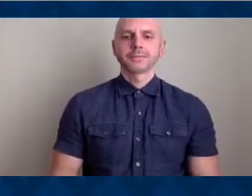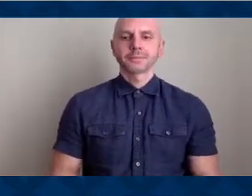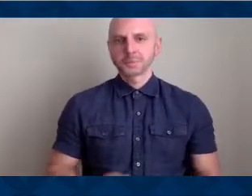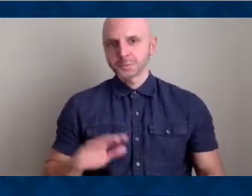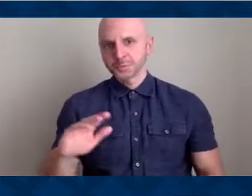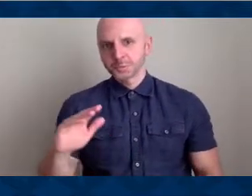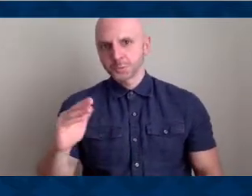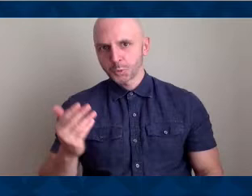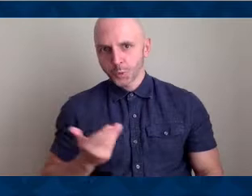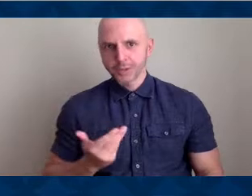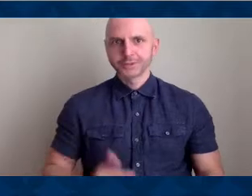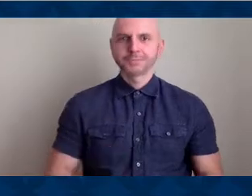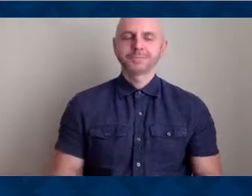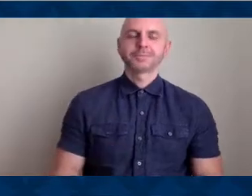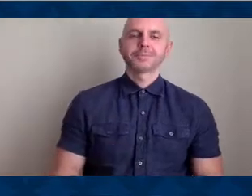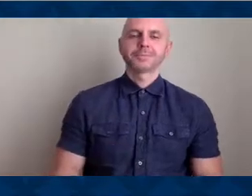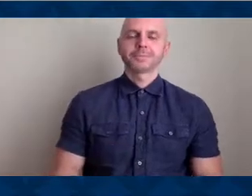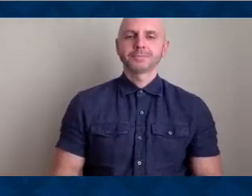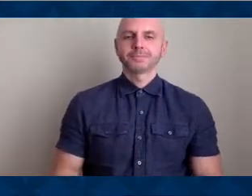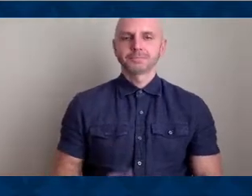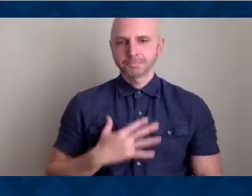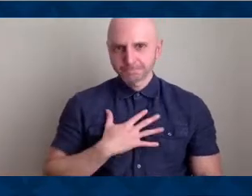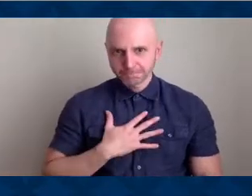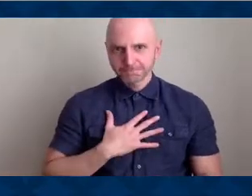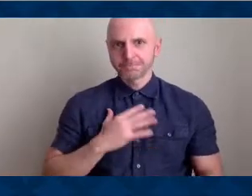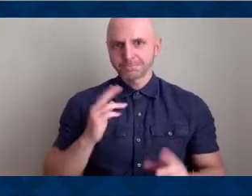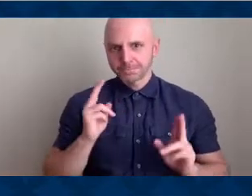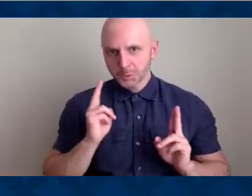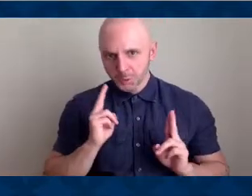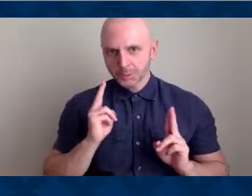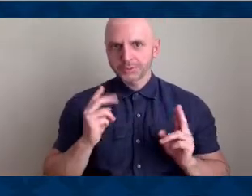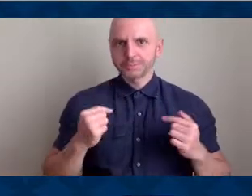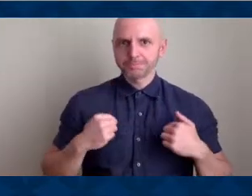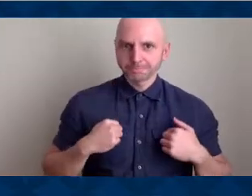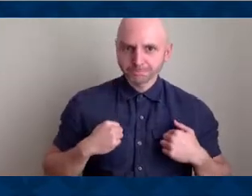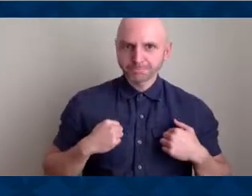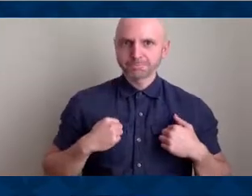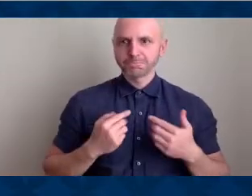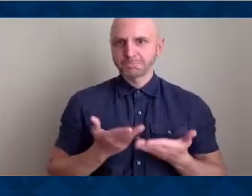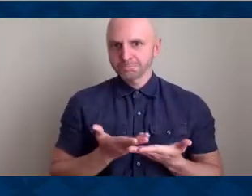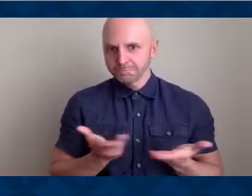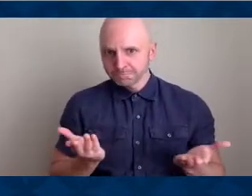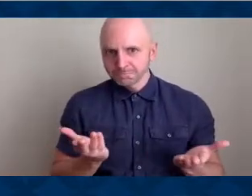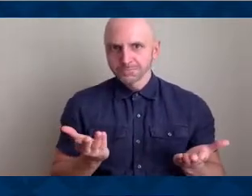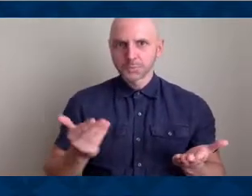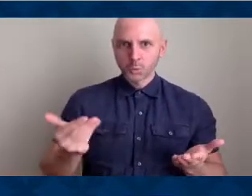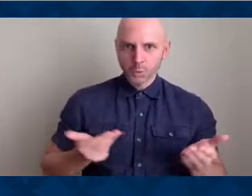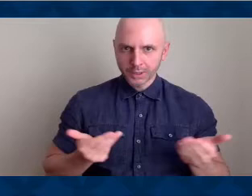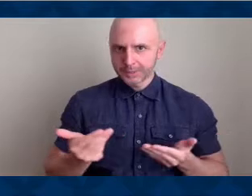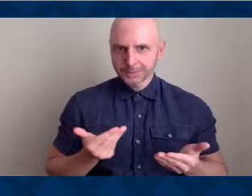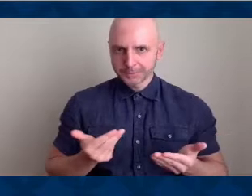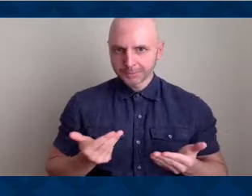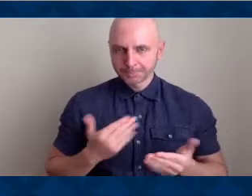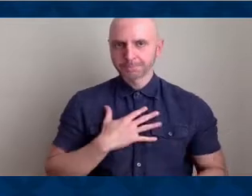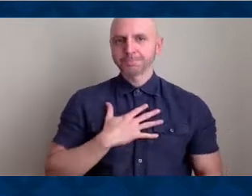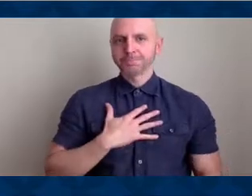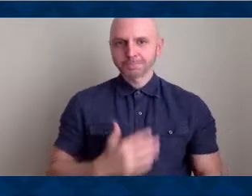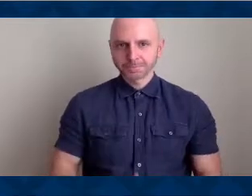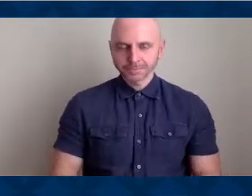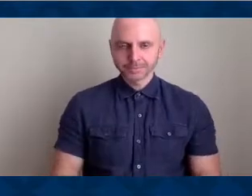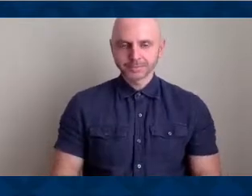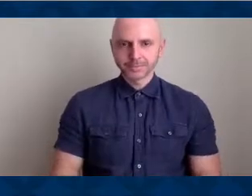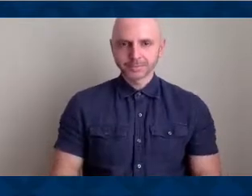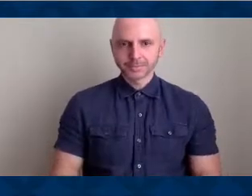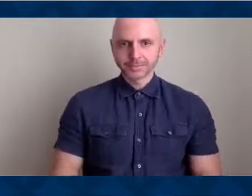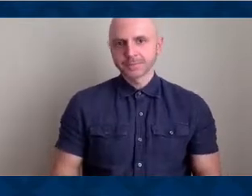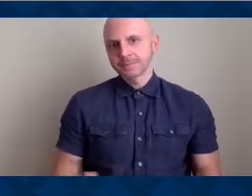welcome. I mean, it's a real privilege for me to welcome everyone here. Of course, we'd love to have